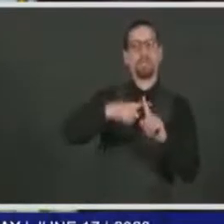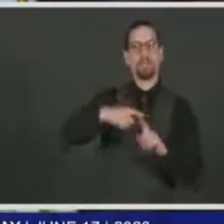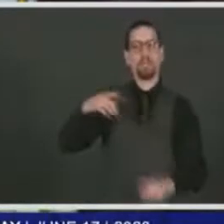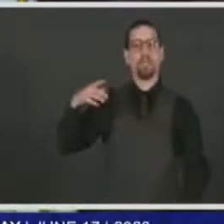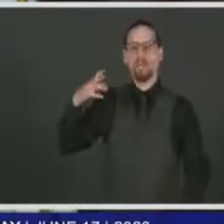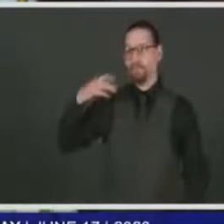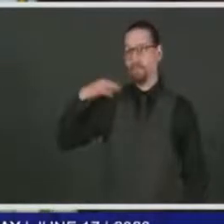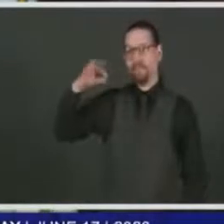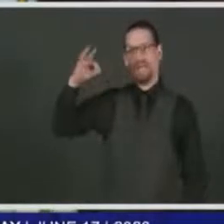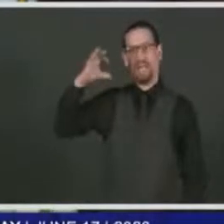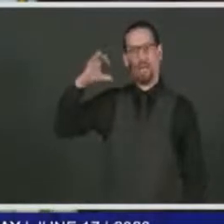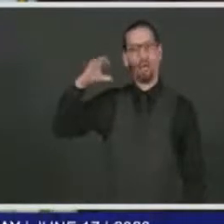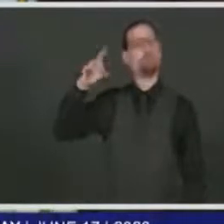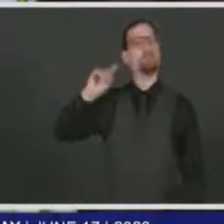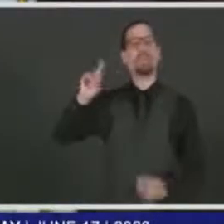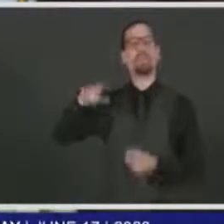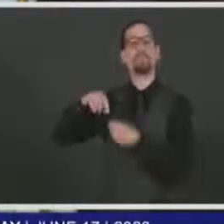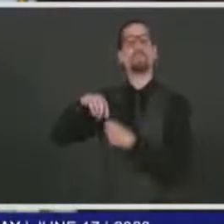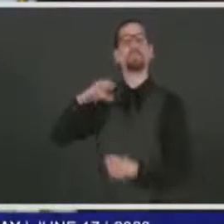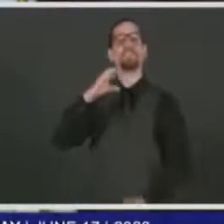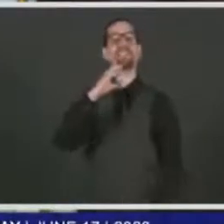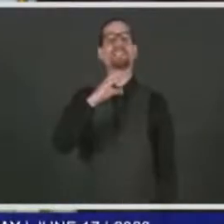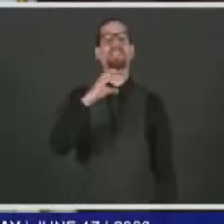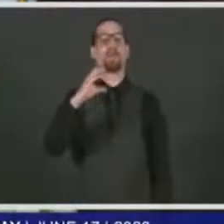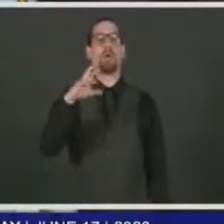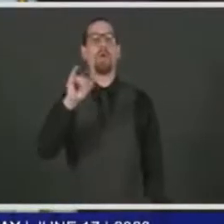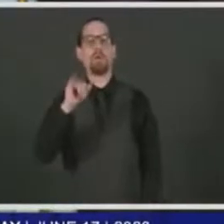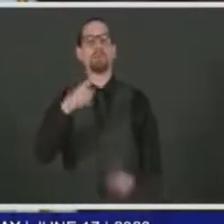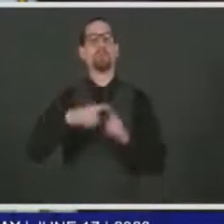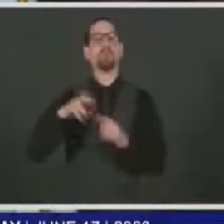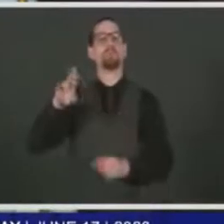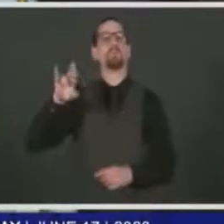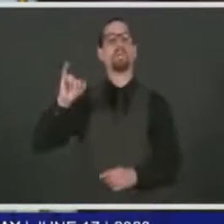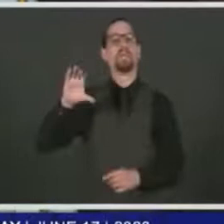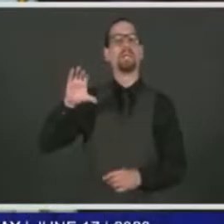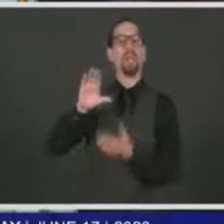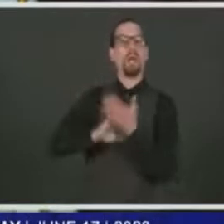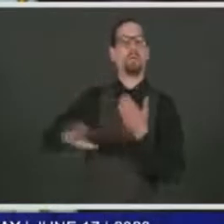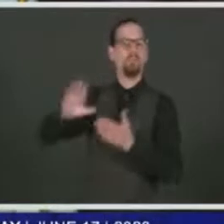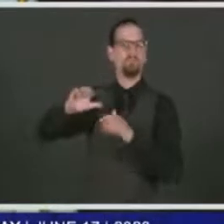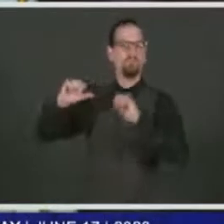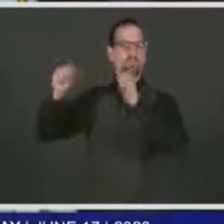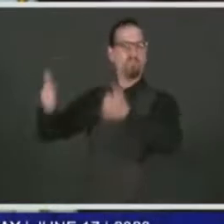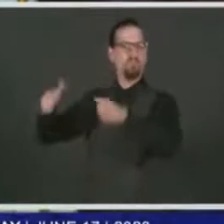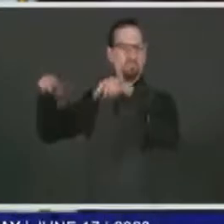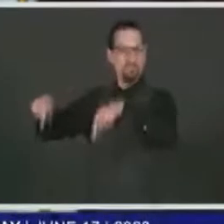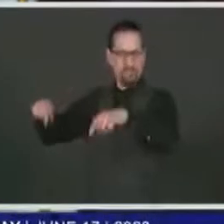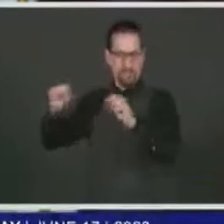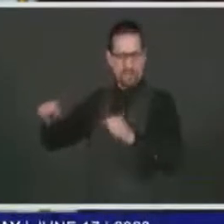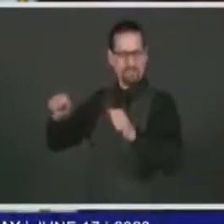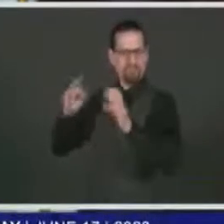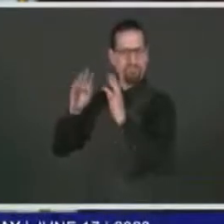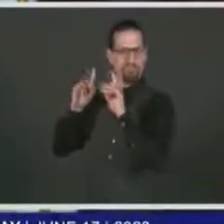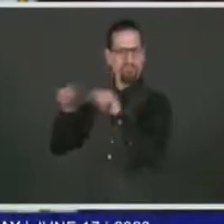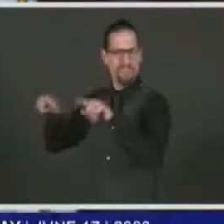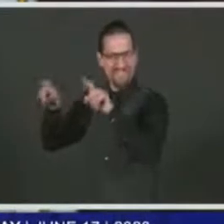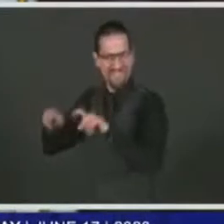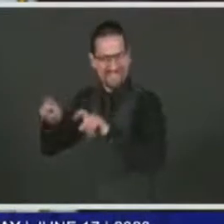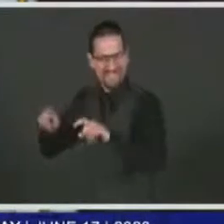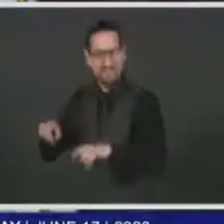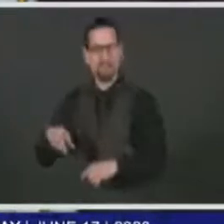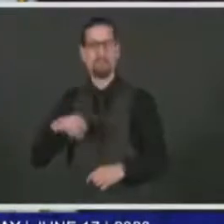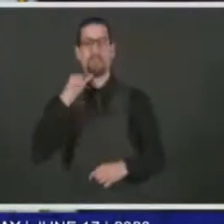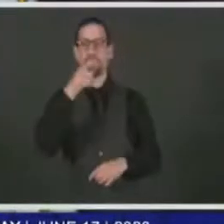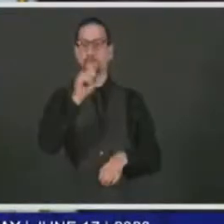CCRI and Rhode Island College. So I'm going to remind you one more time. If you are a child care worker,